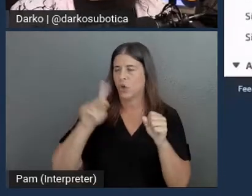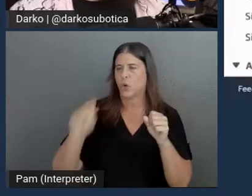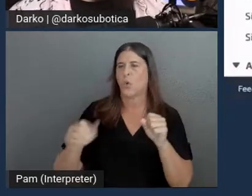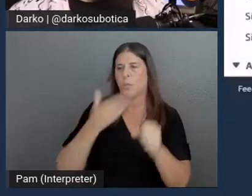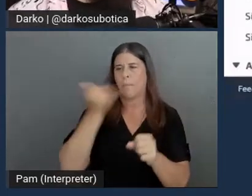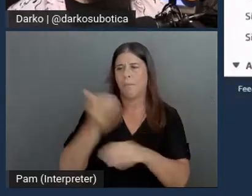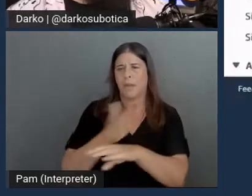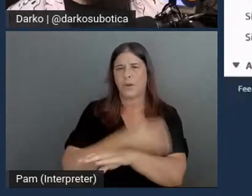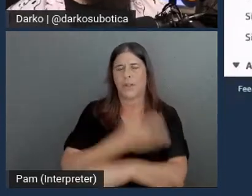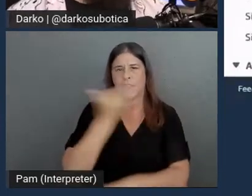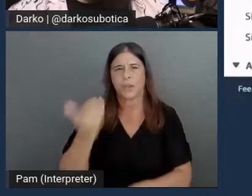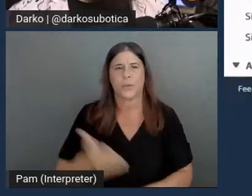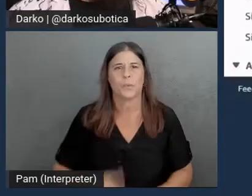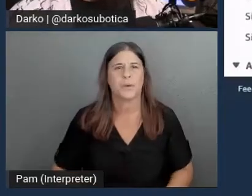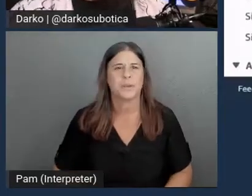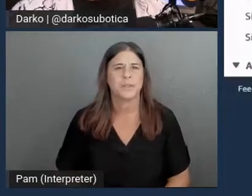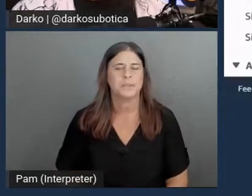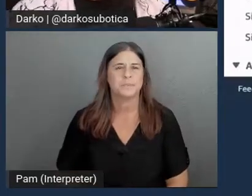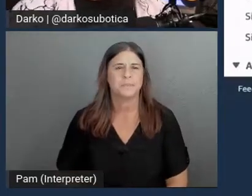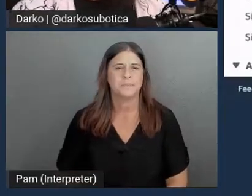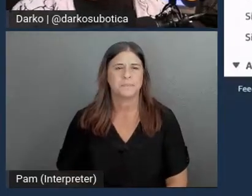better. So